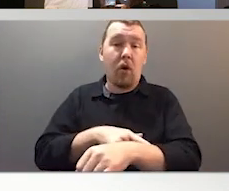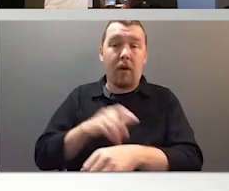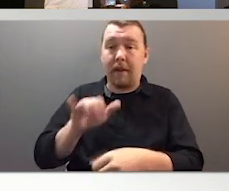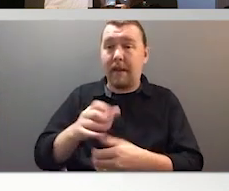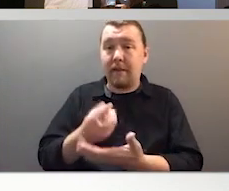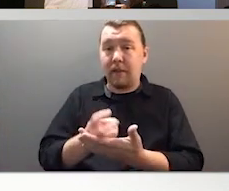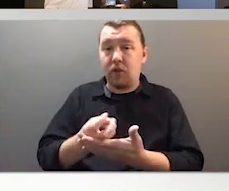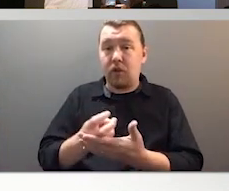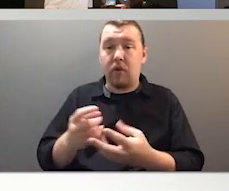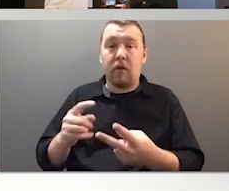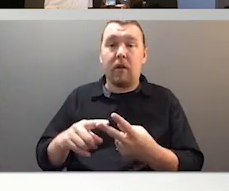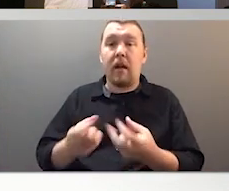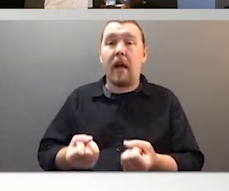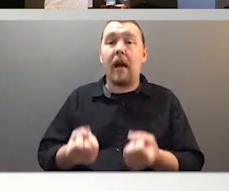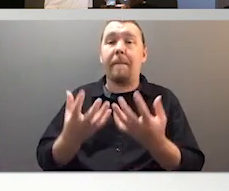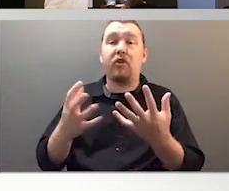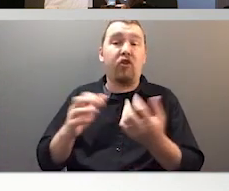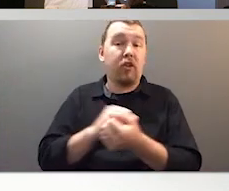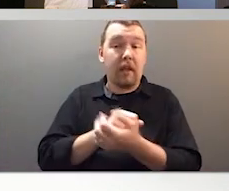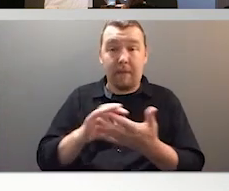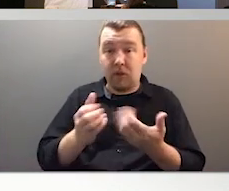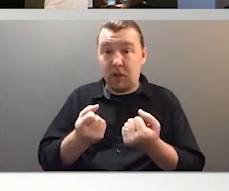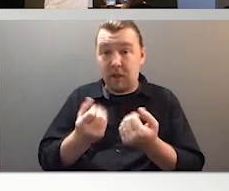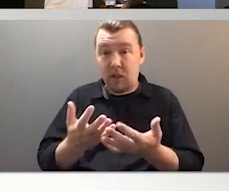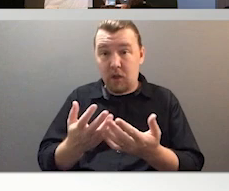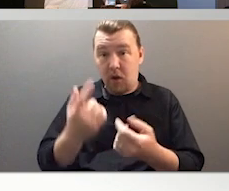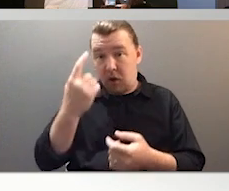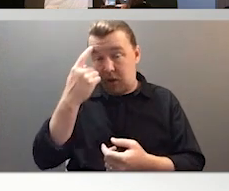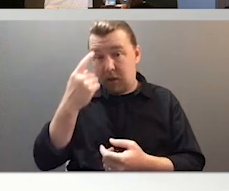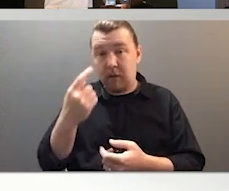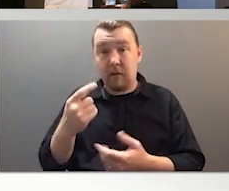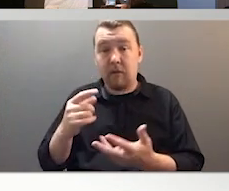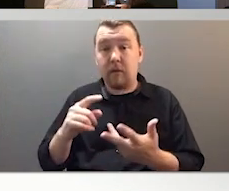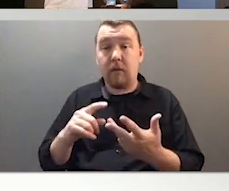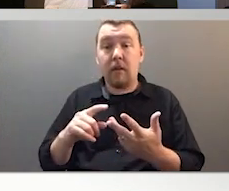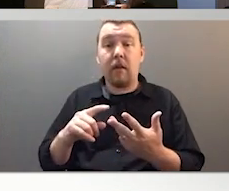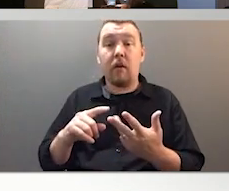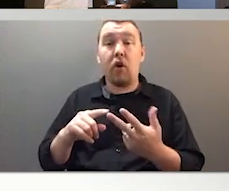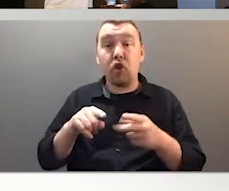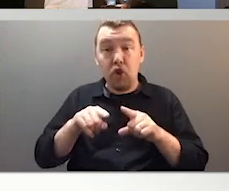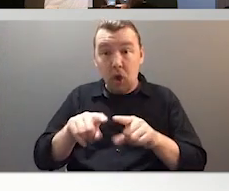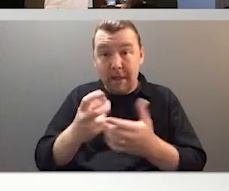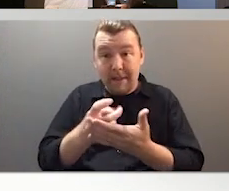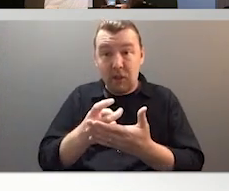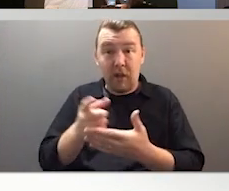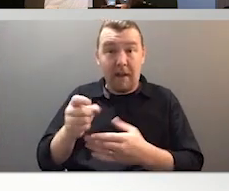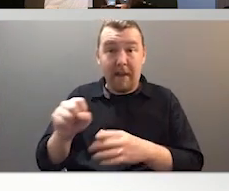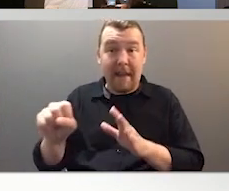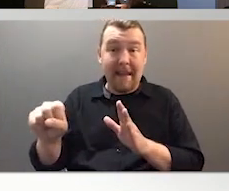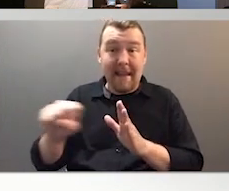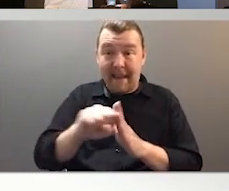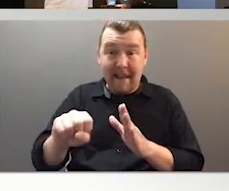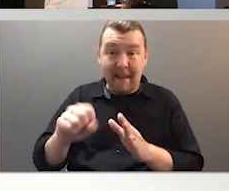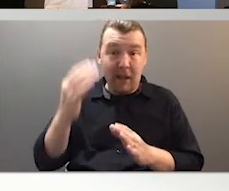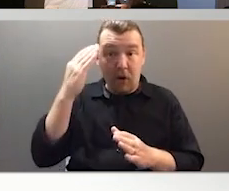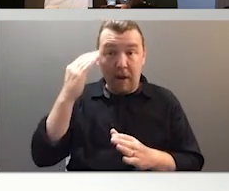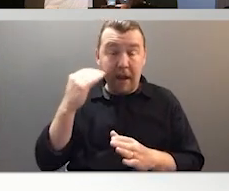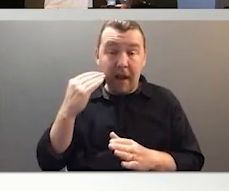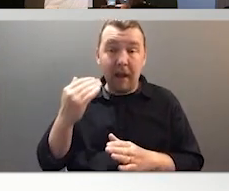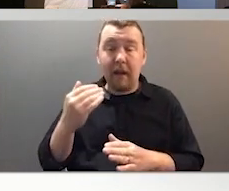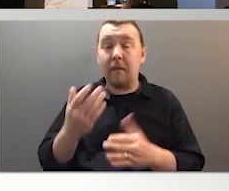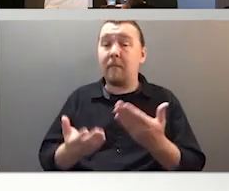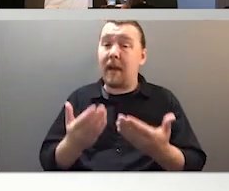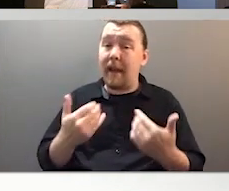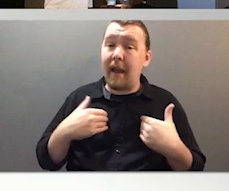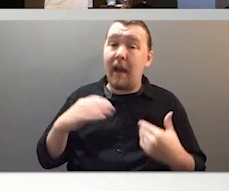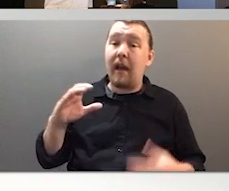damage the seizure caused. If somebody hit their head hard enough, there could be a mild concussion in there too. So it just